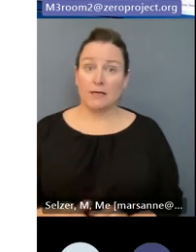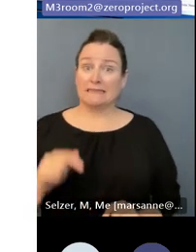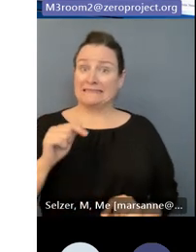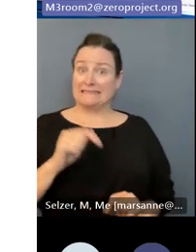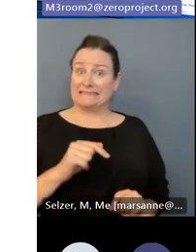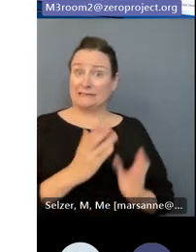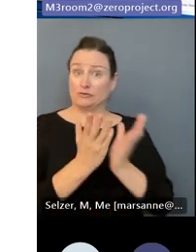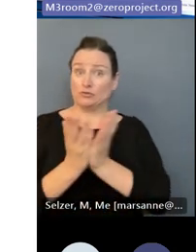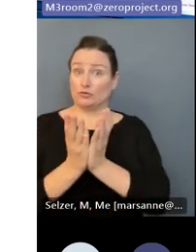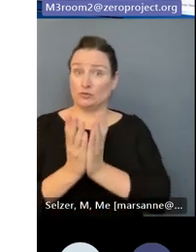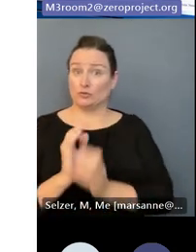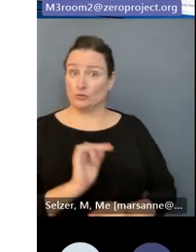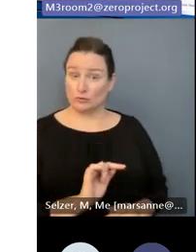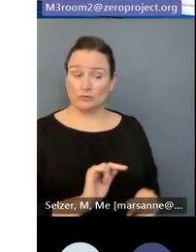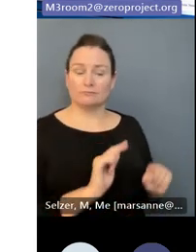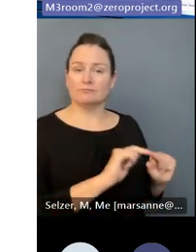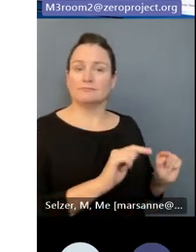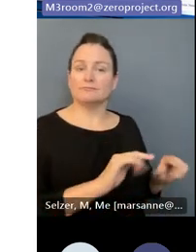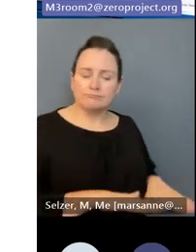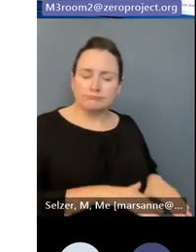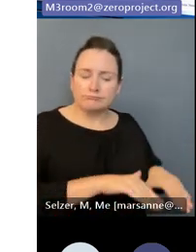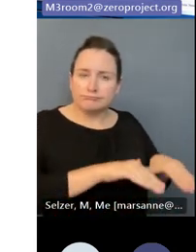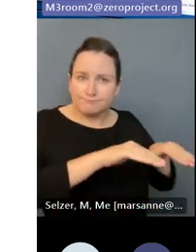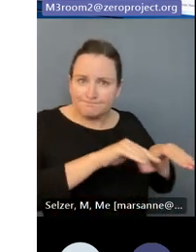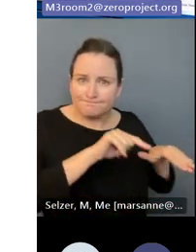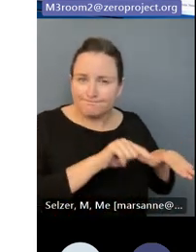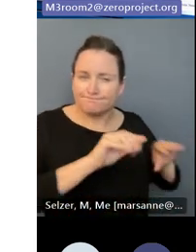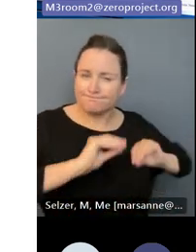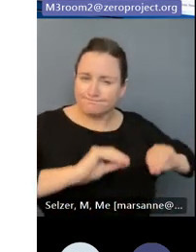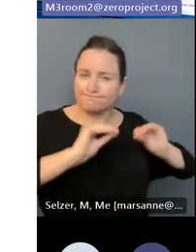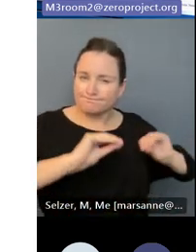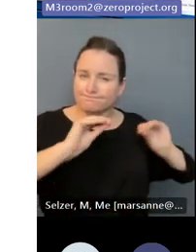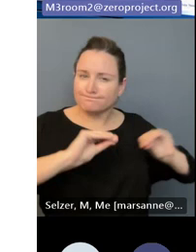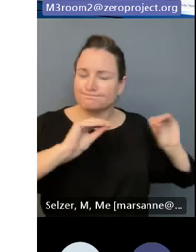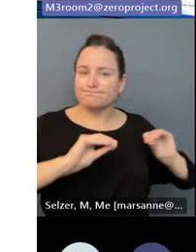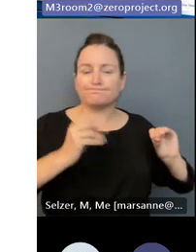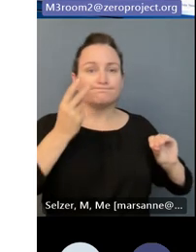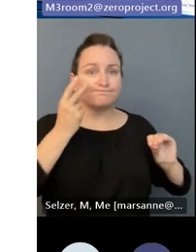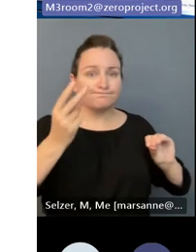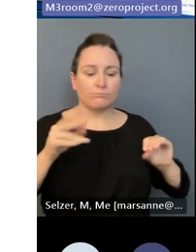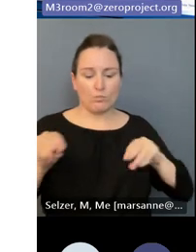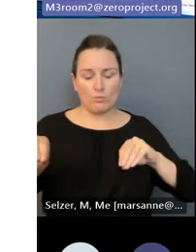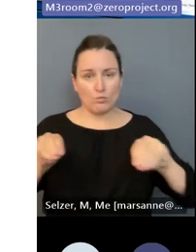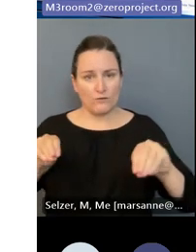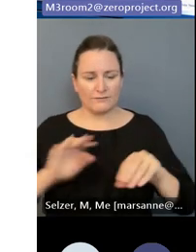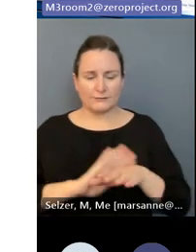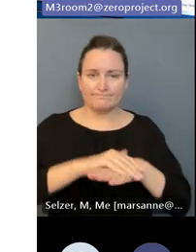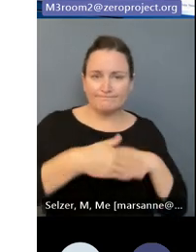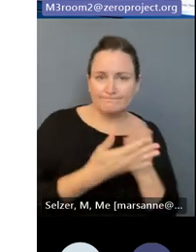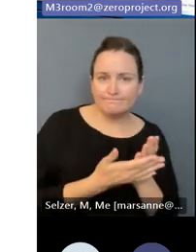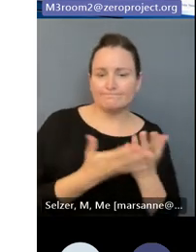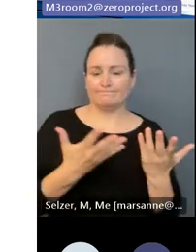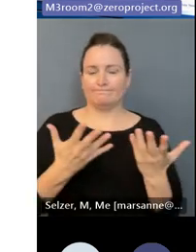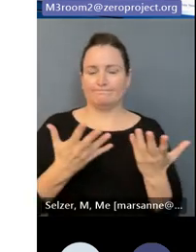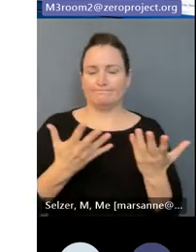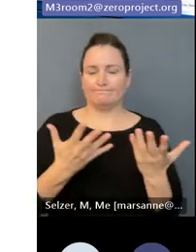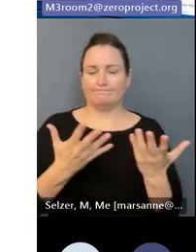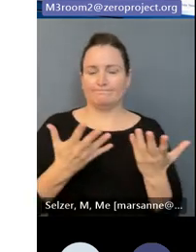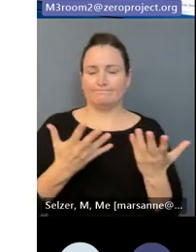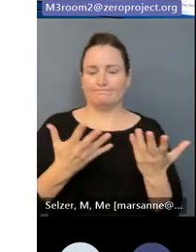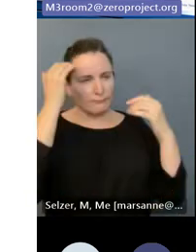ready for mainstream school by focusing on their motor, cognitive, and social skills, and teaching them